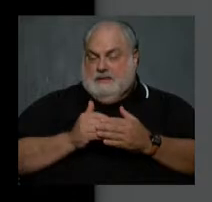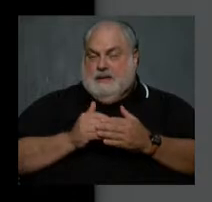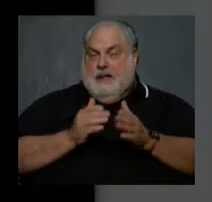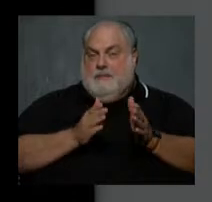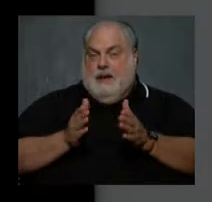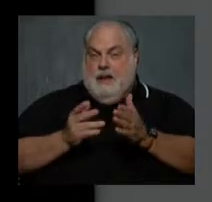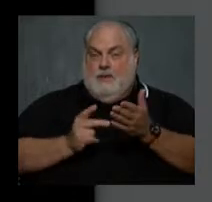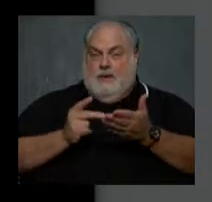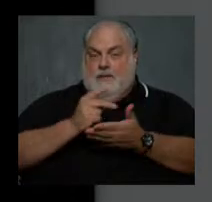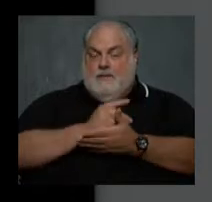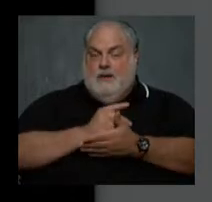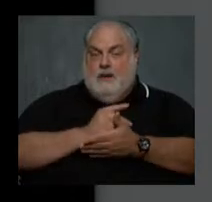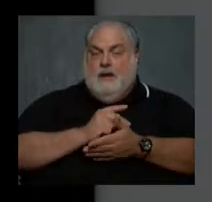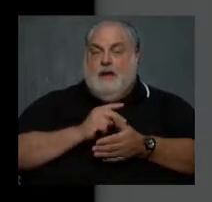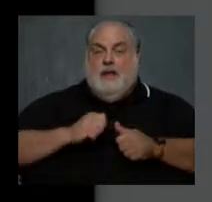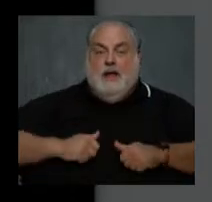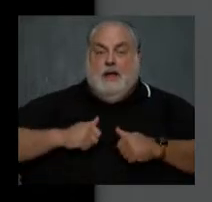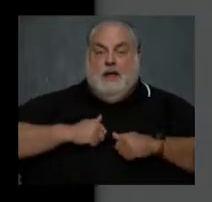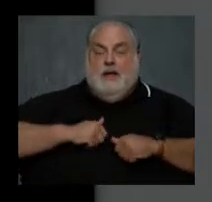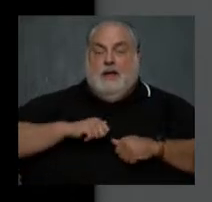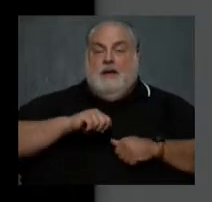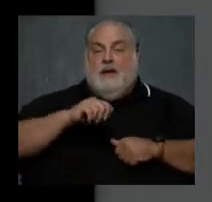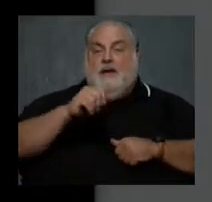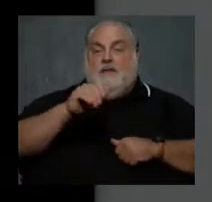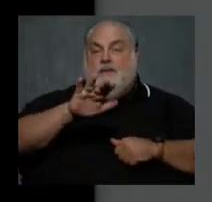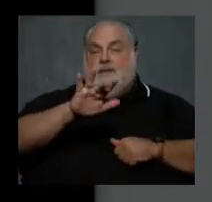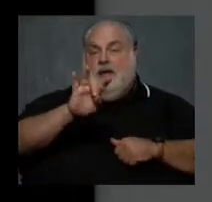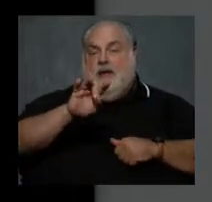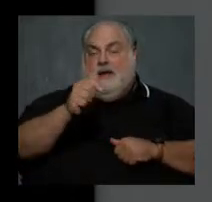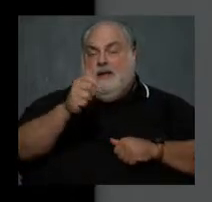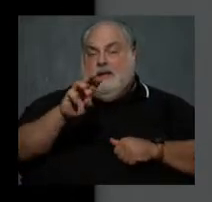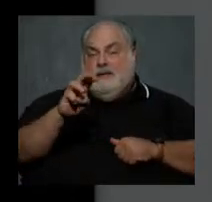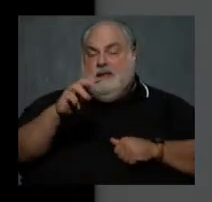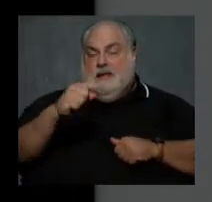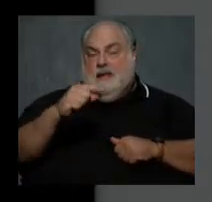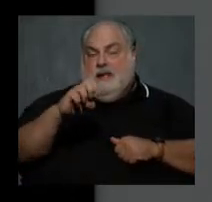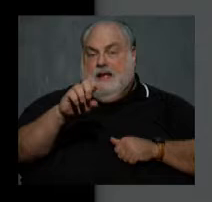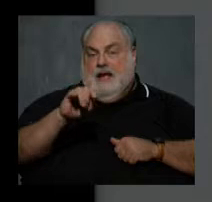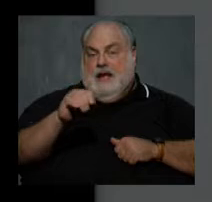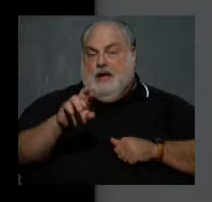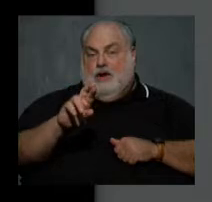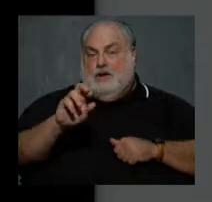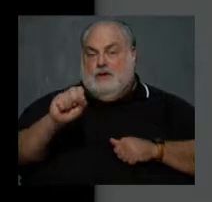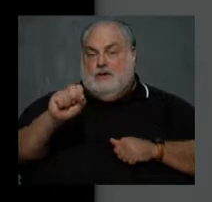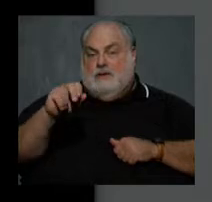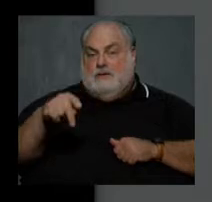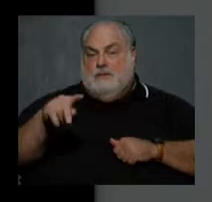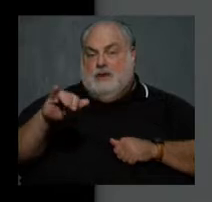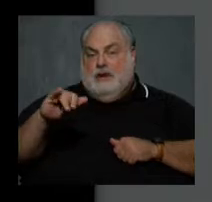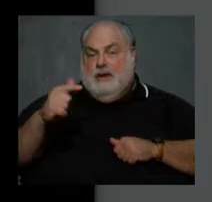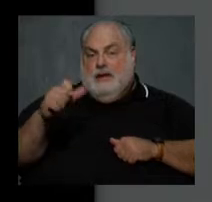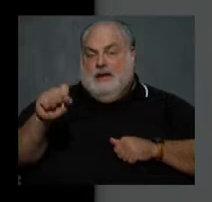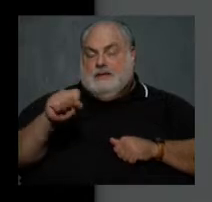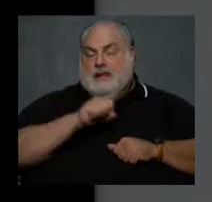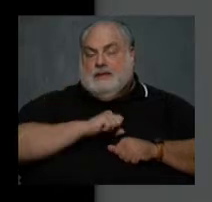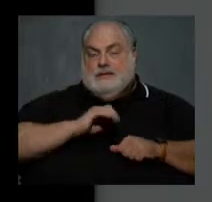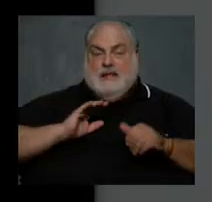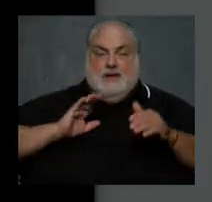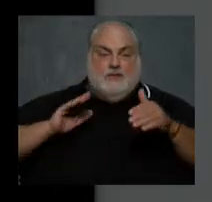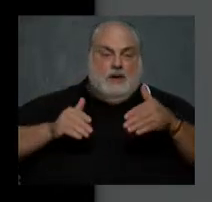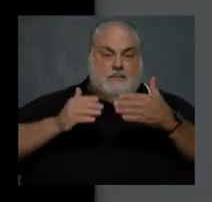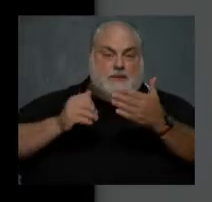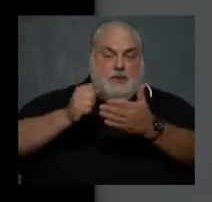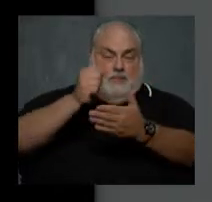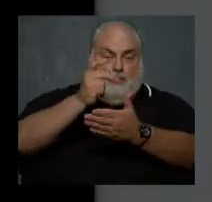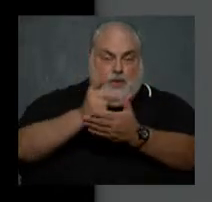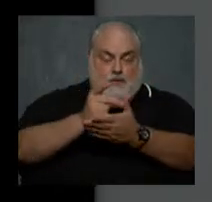at 5816 Geyer Springs Cutoff. Staff recommends approval of the request, subject to compliance with the comments and conditions as outlined in